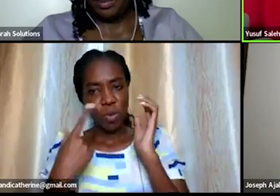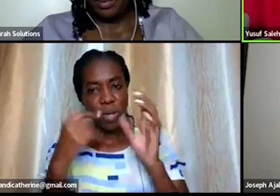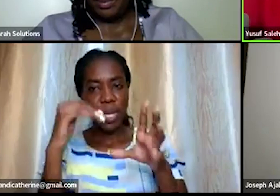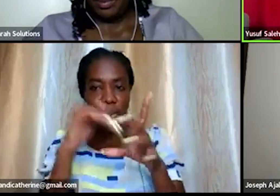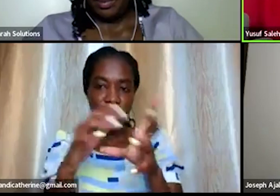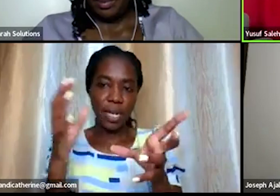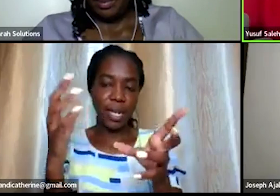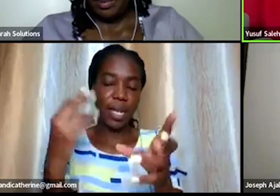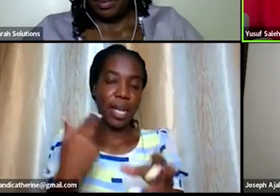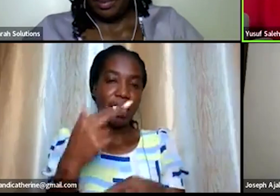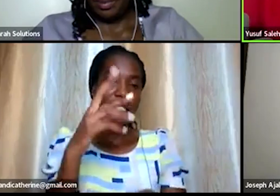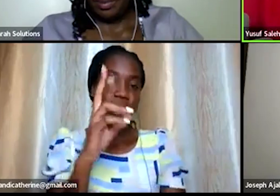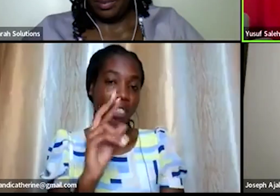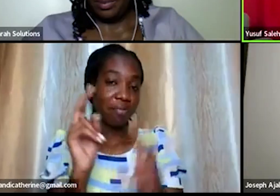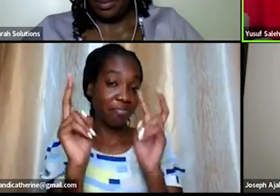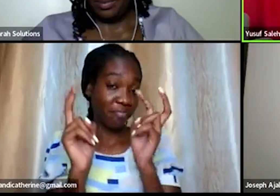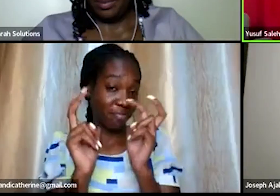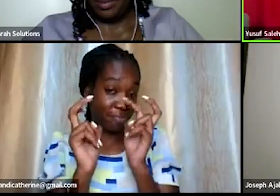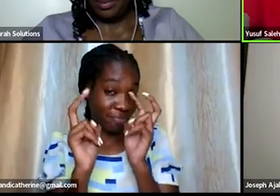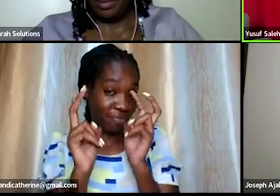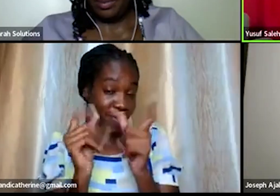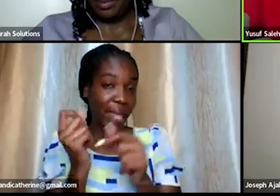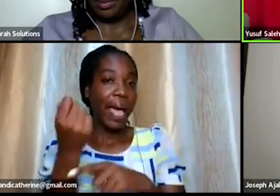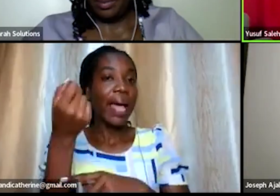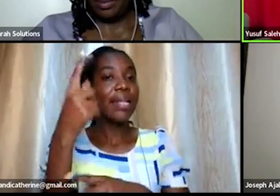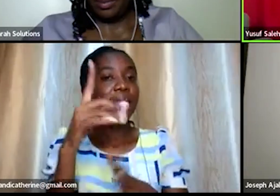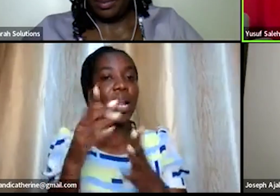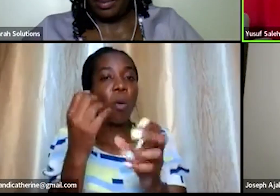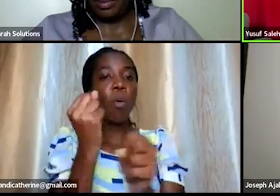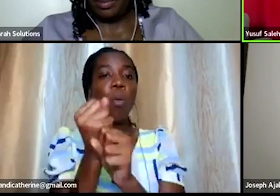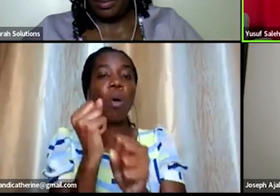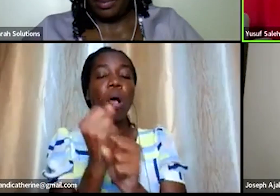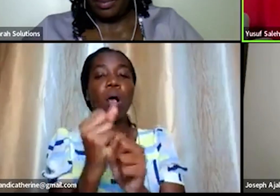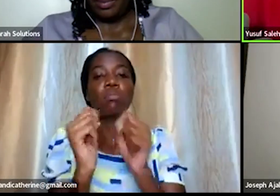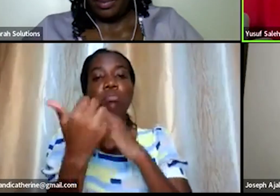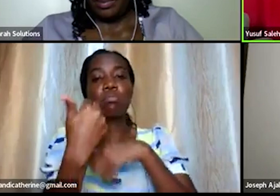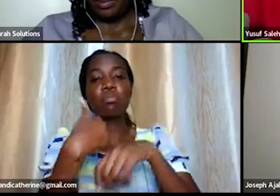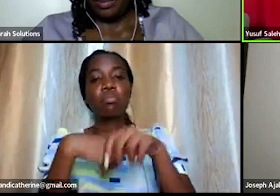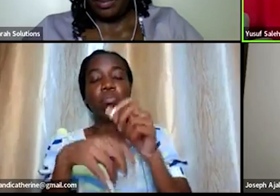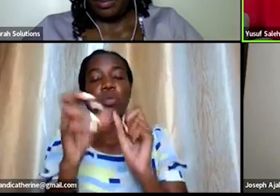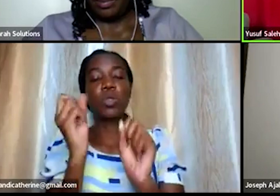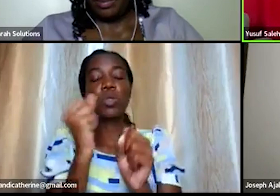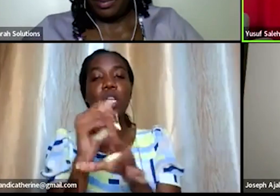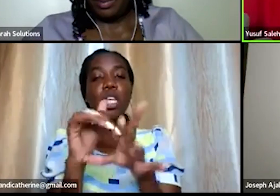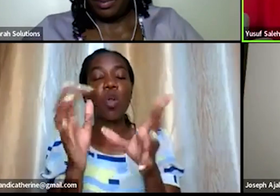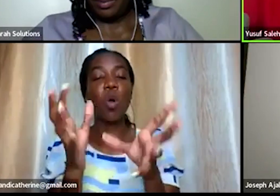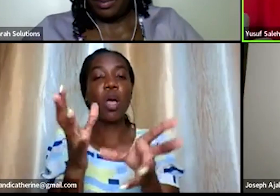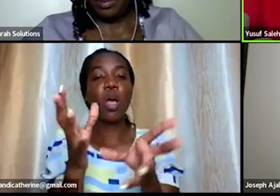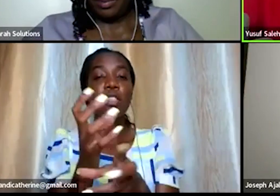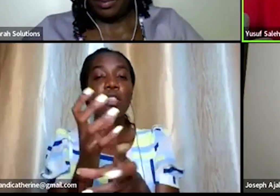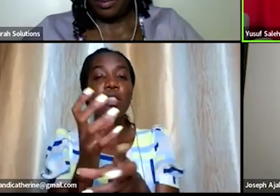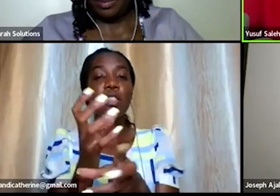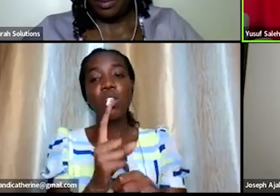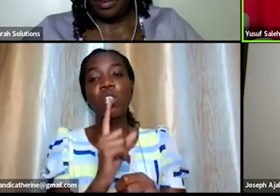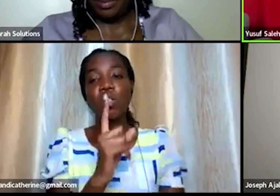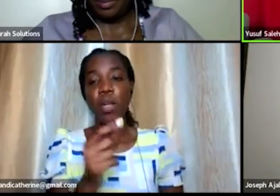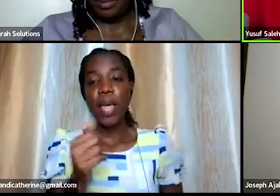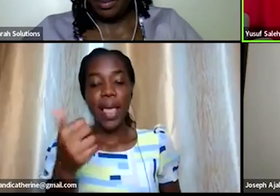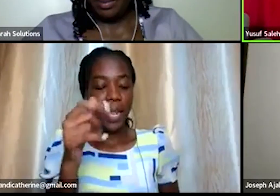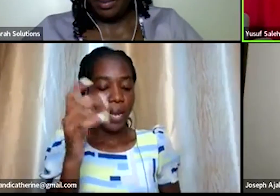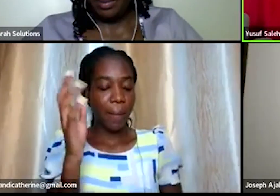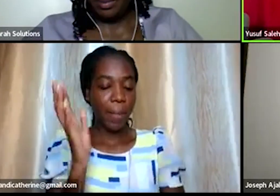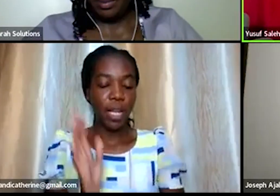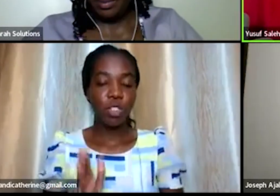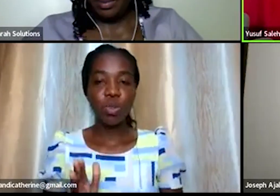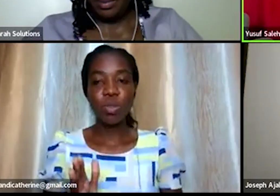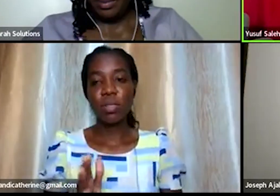in quotes, understand how work is supposed to be done in an organization. So anyone, in